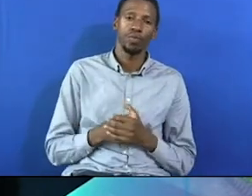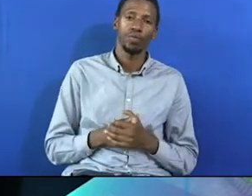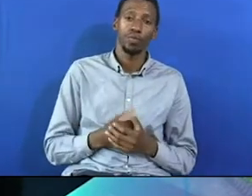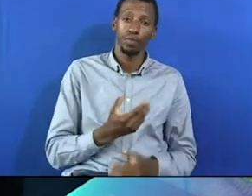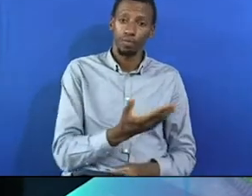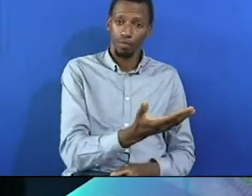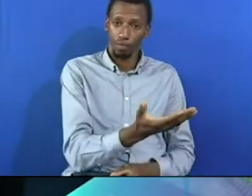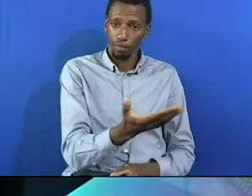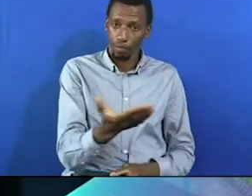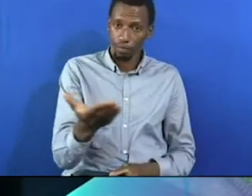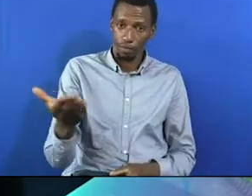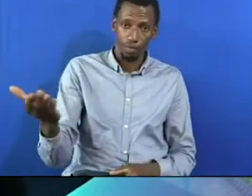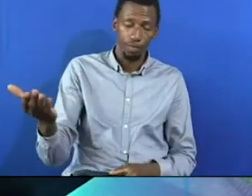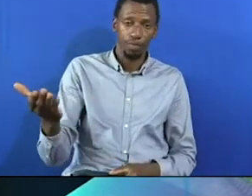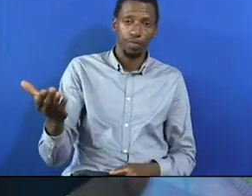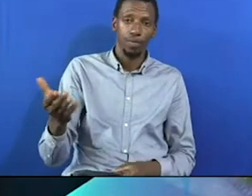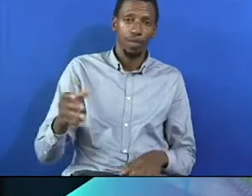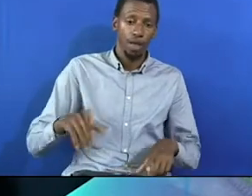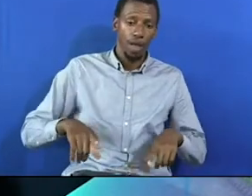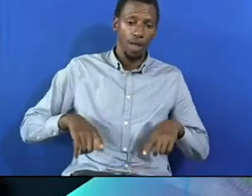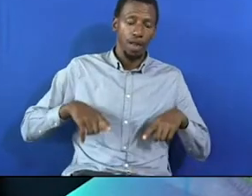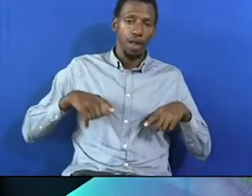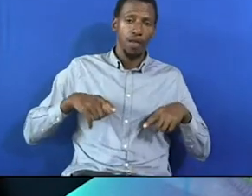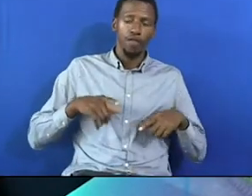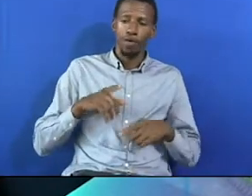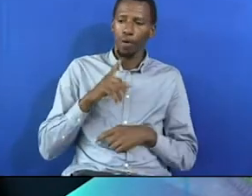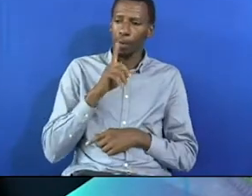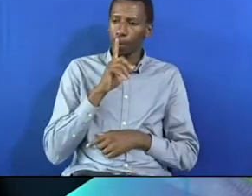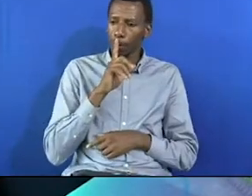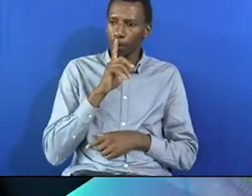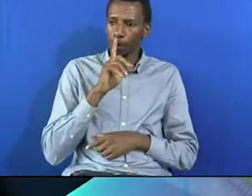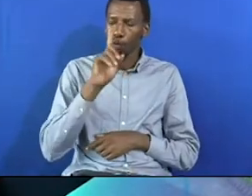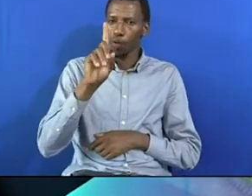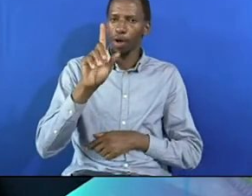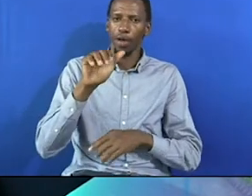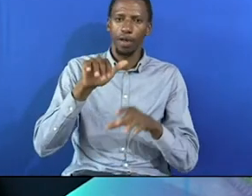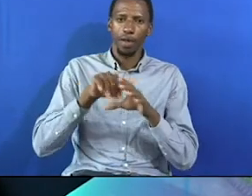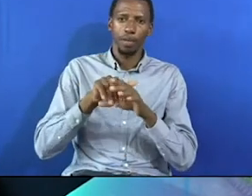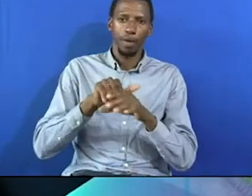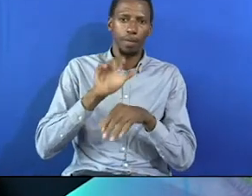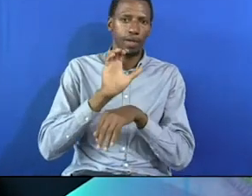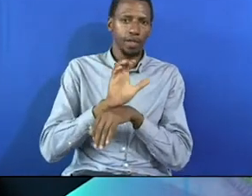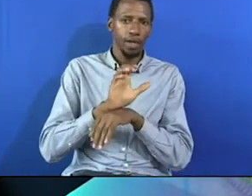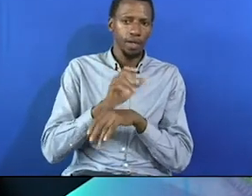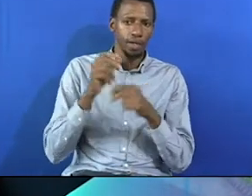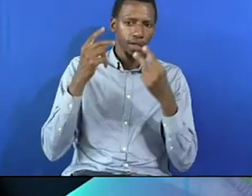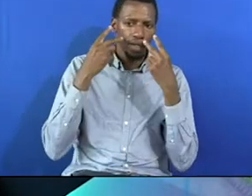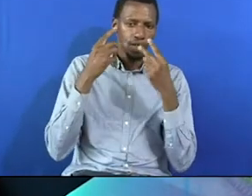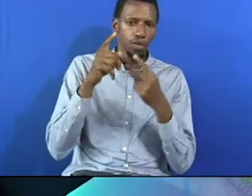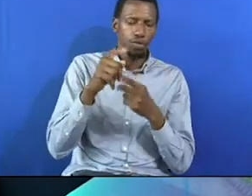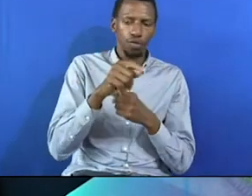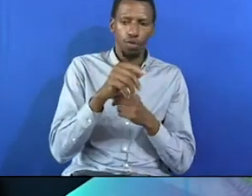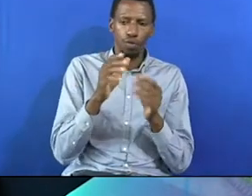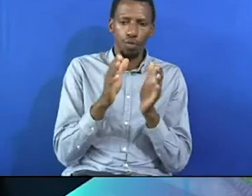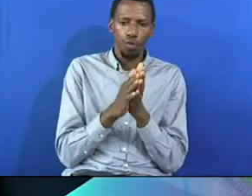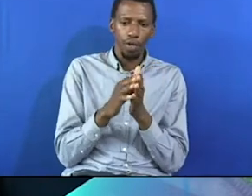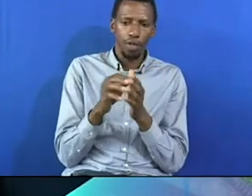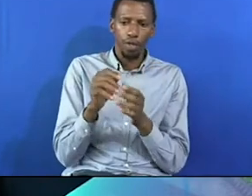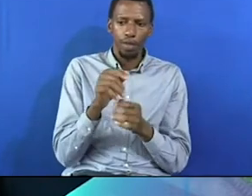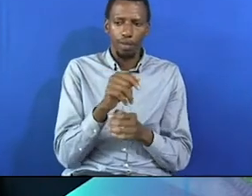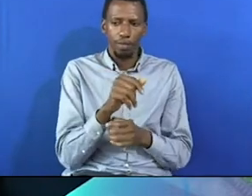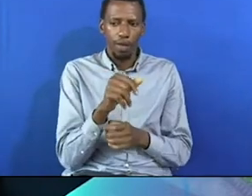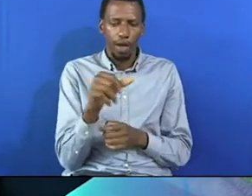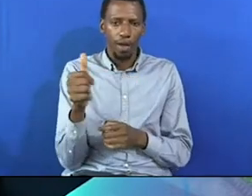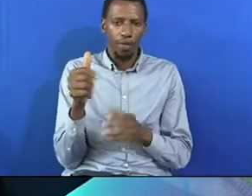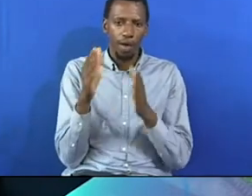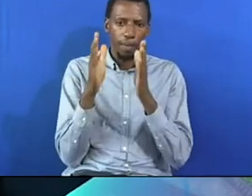You are just living your life quietly, and one church member sees you with a person of opposite gender at Urban